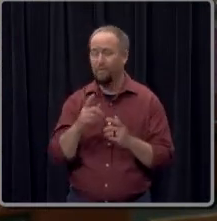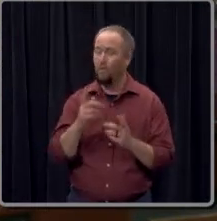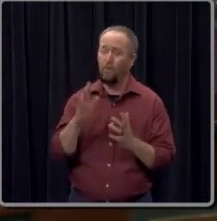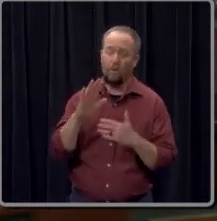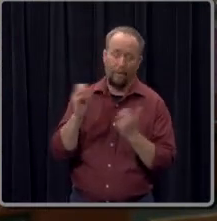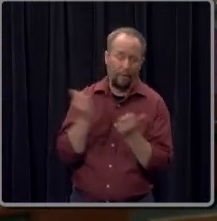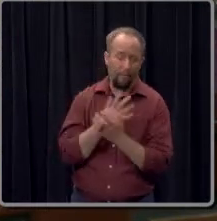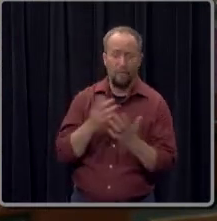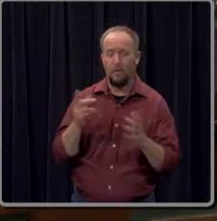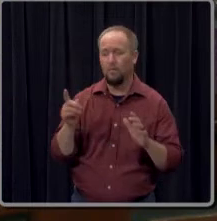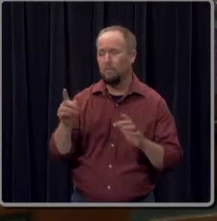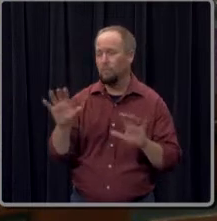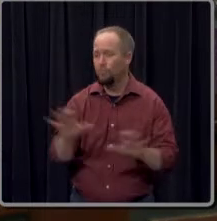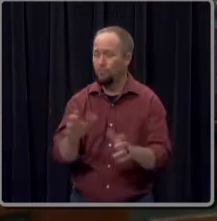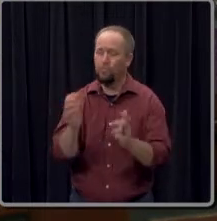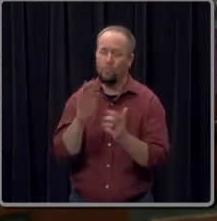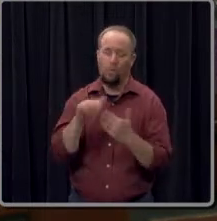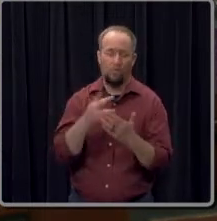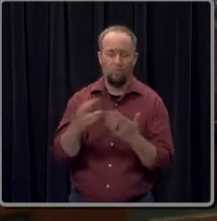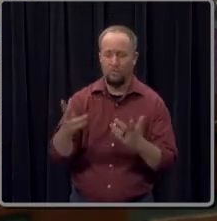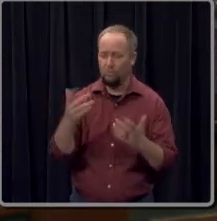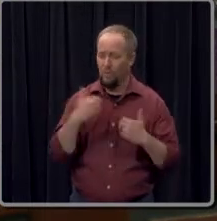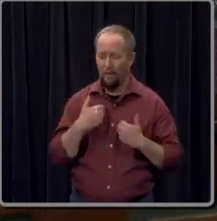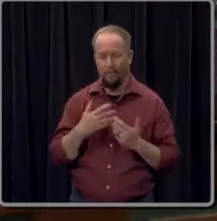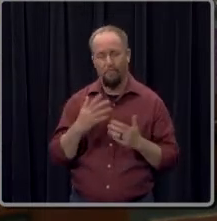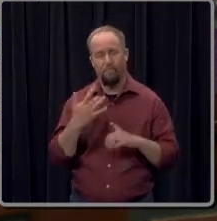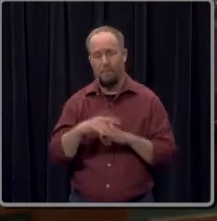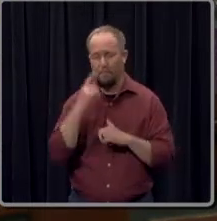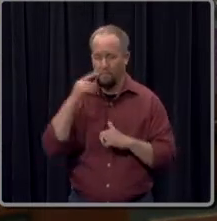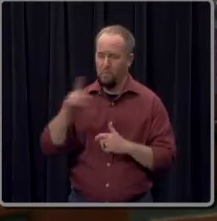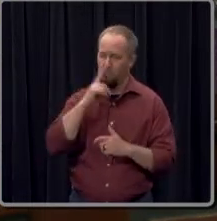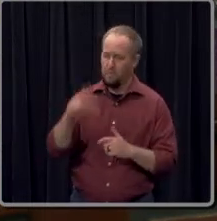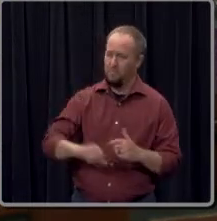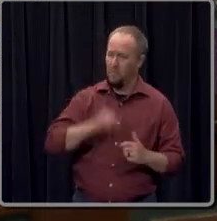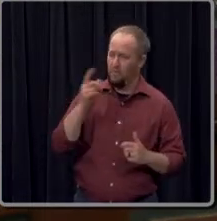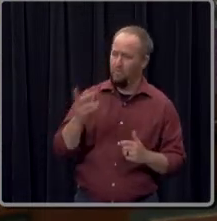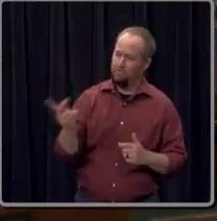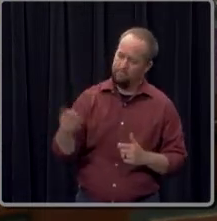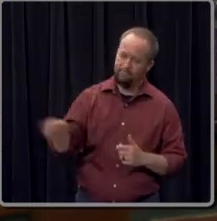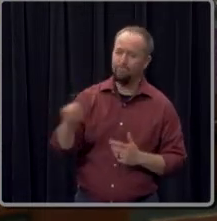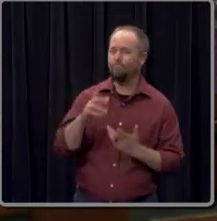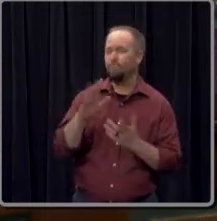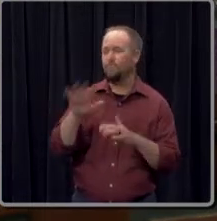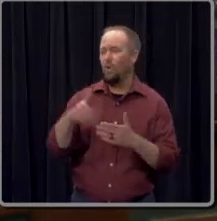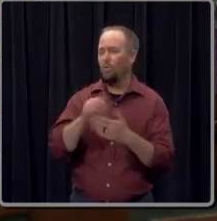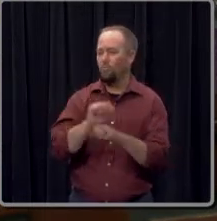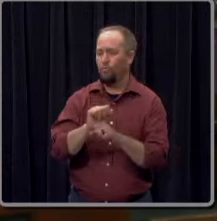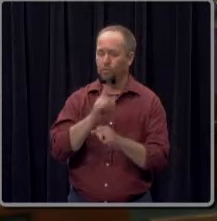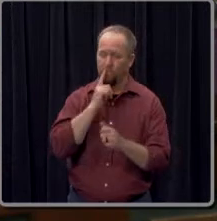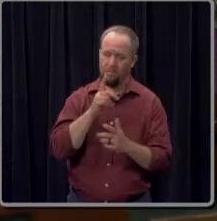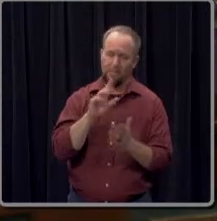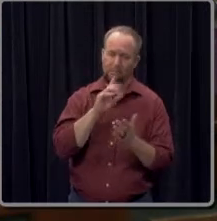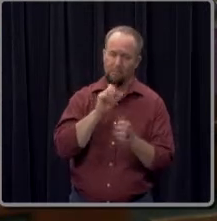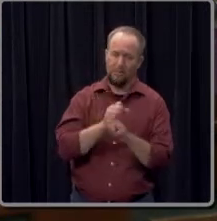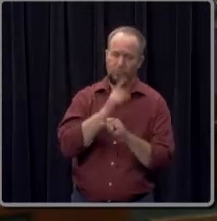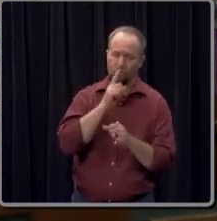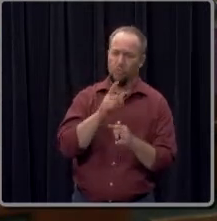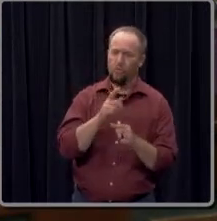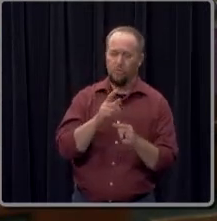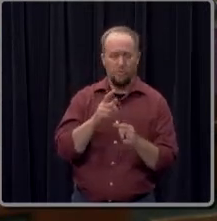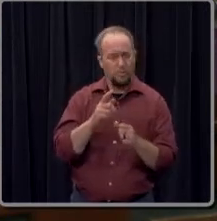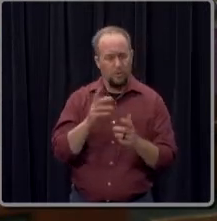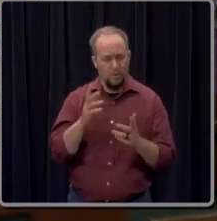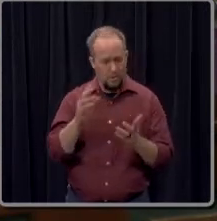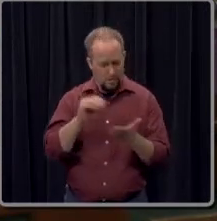all do and what resources you have available to you, I'm really, really proud of y'all and the work that you all do. So I want to make sure I got that all on